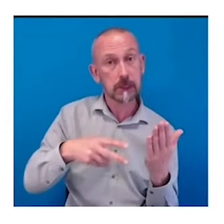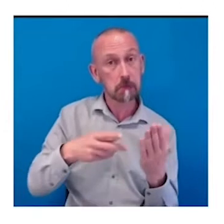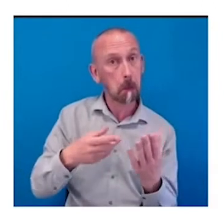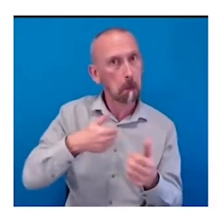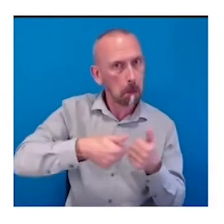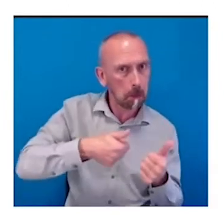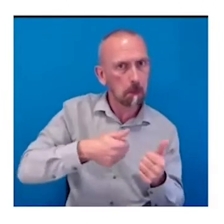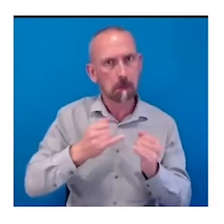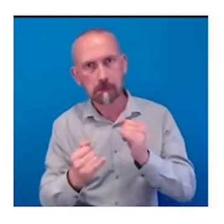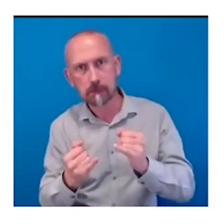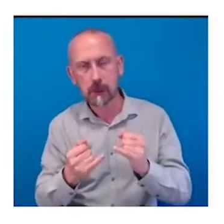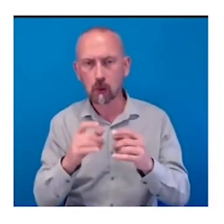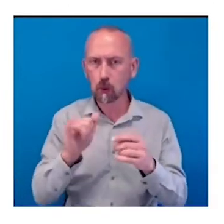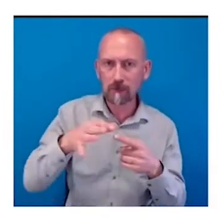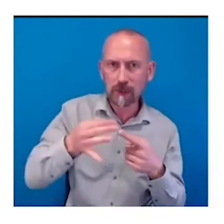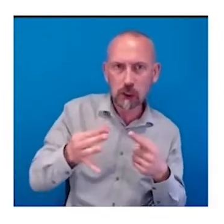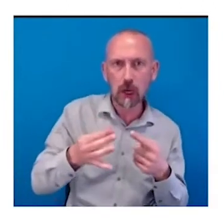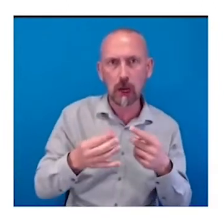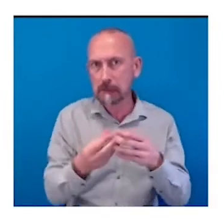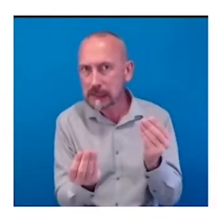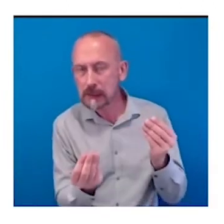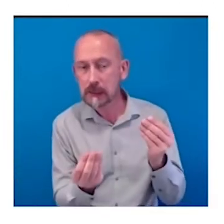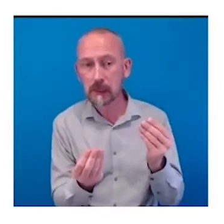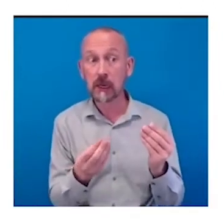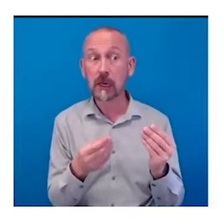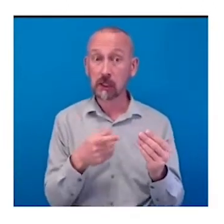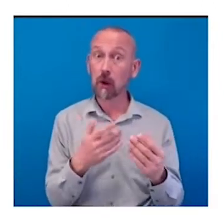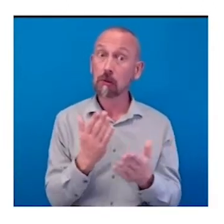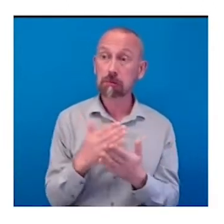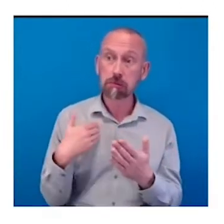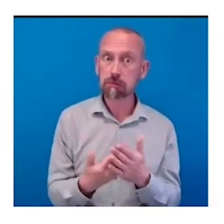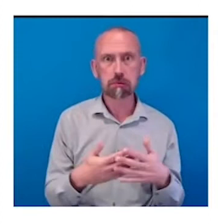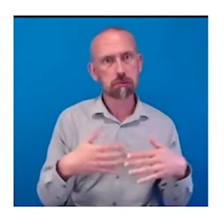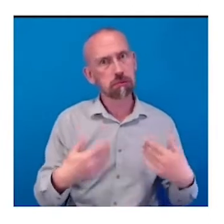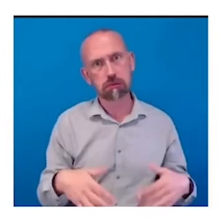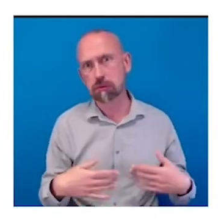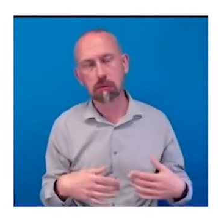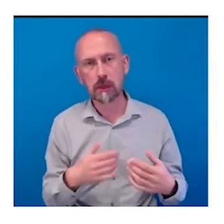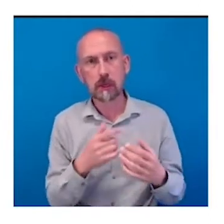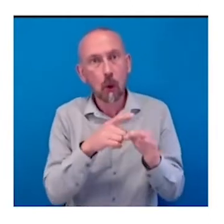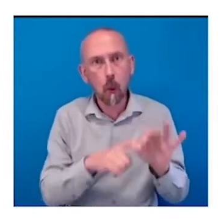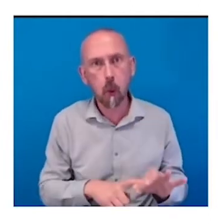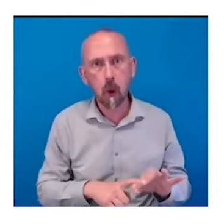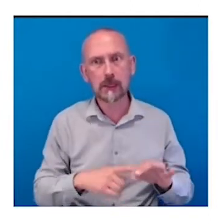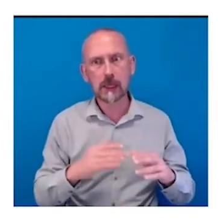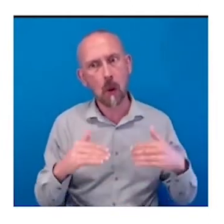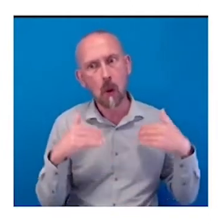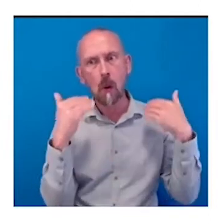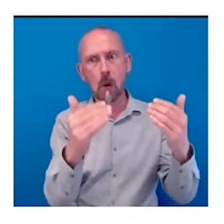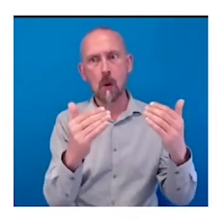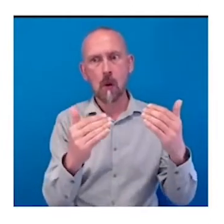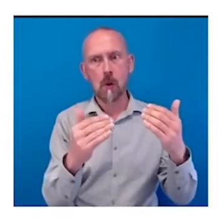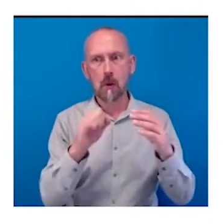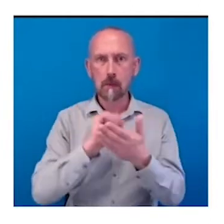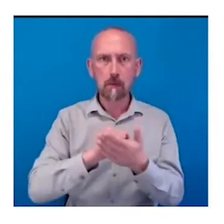that people would want. It has been amazing, the quality of content that's been provided to this Publisher Face-Off